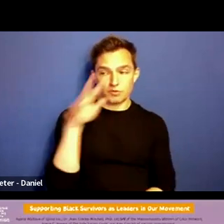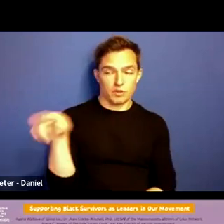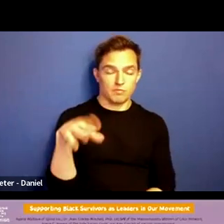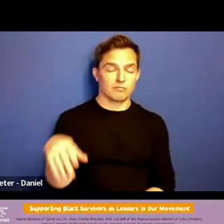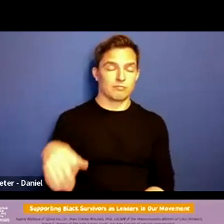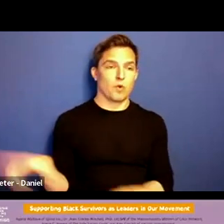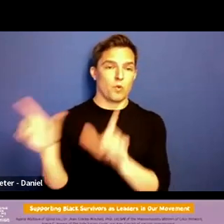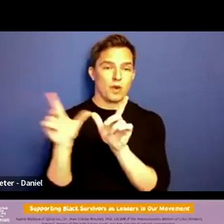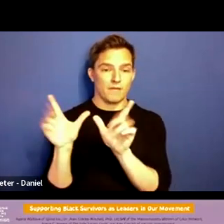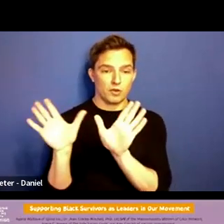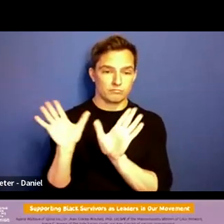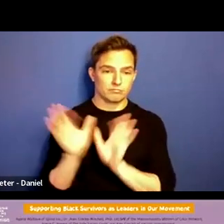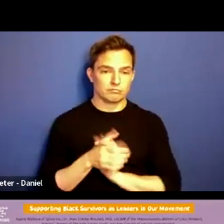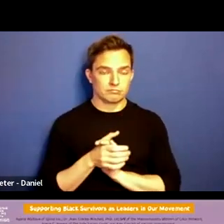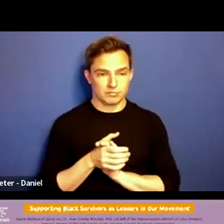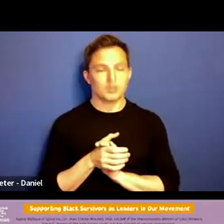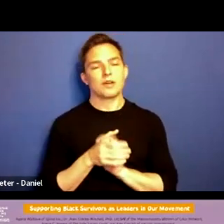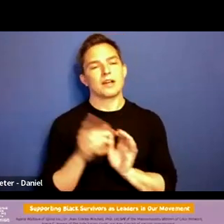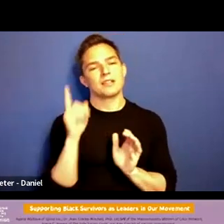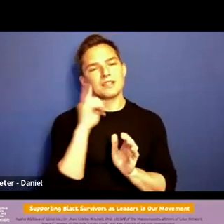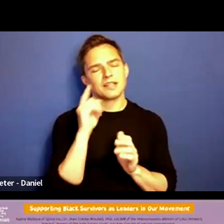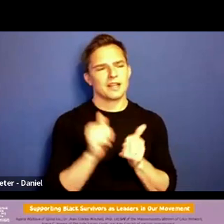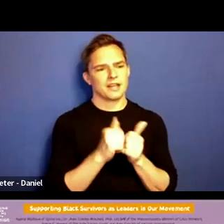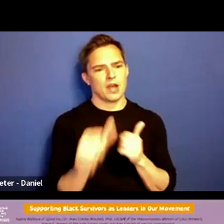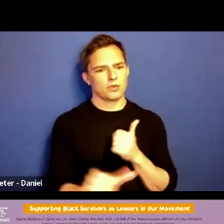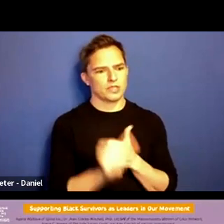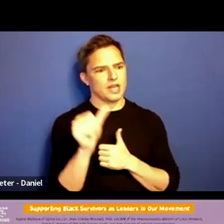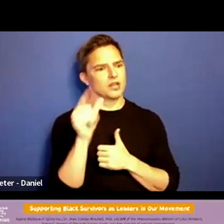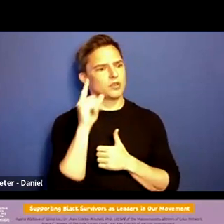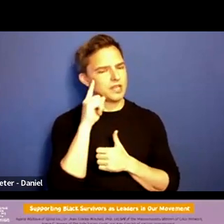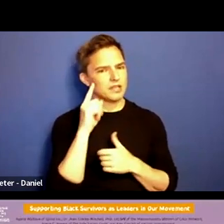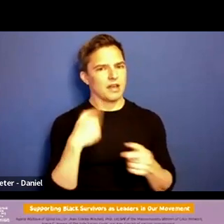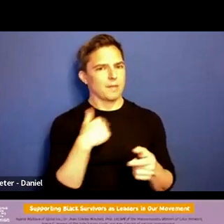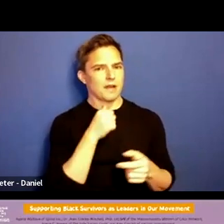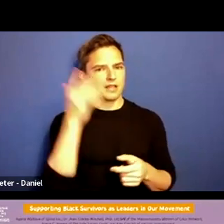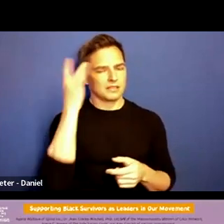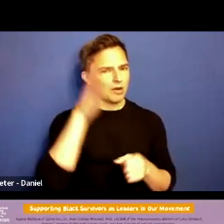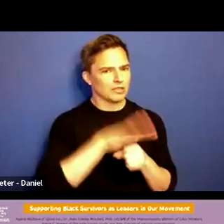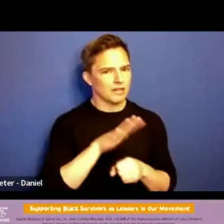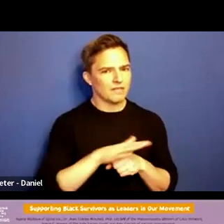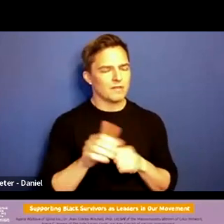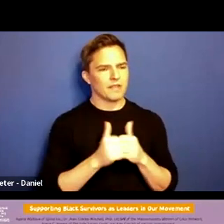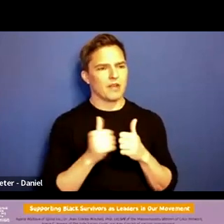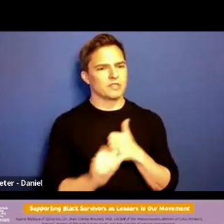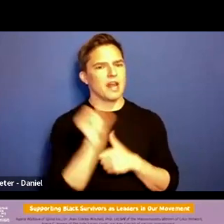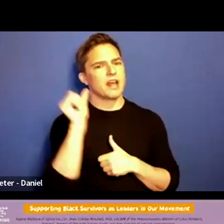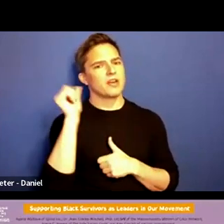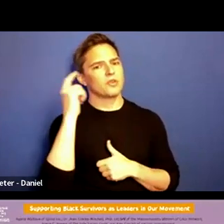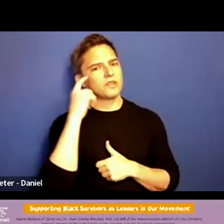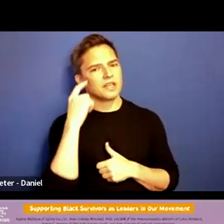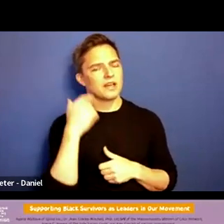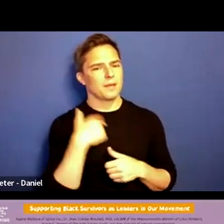whatever. But I think it's just like, how dare you think that I'm not intelligent enough, or how dare you think that I'm not capable enough? Who are you to judge